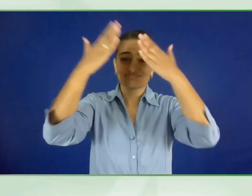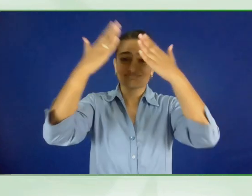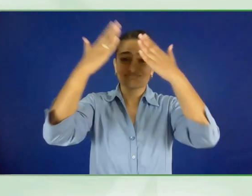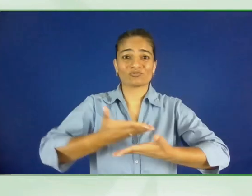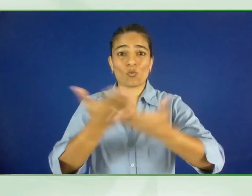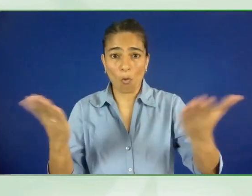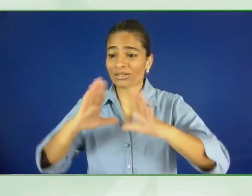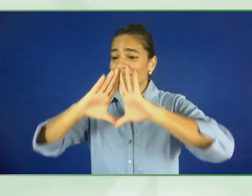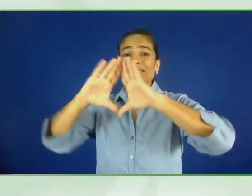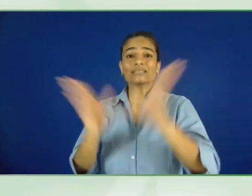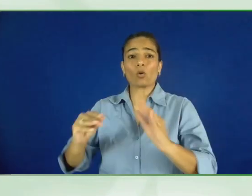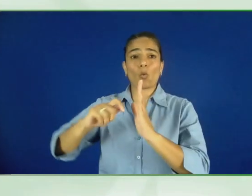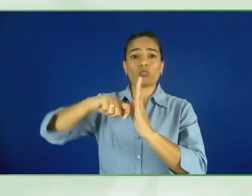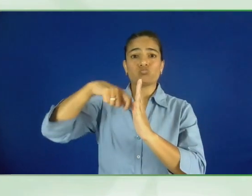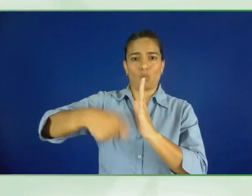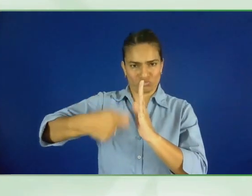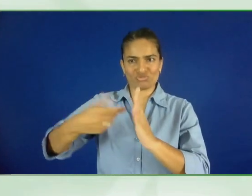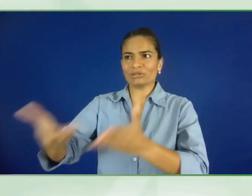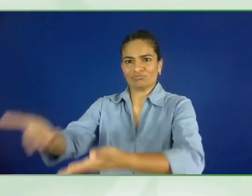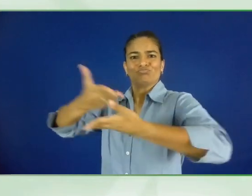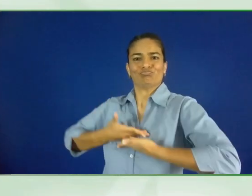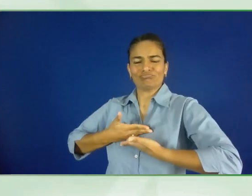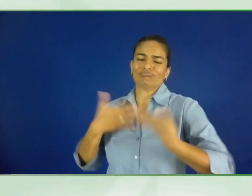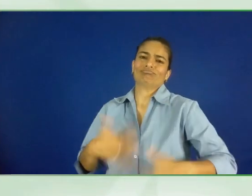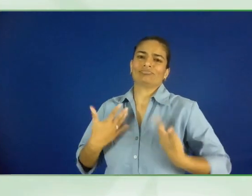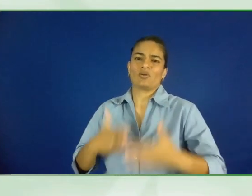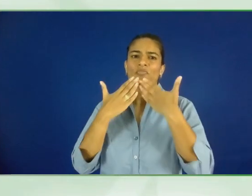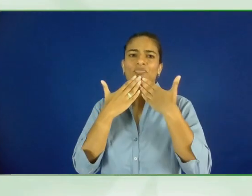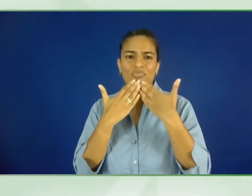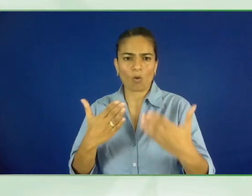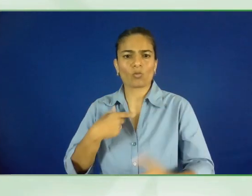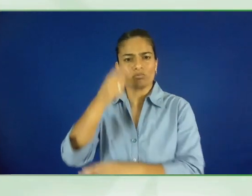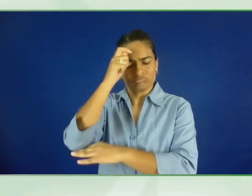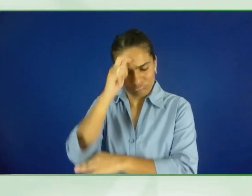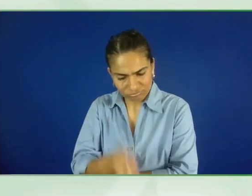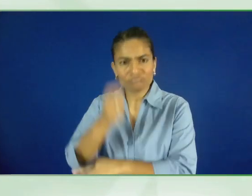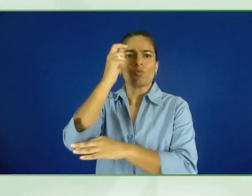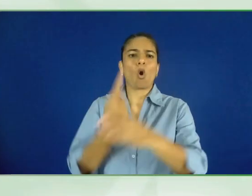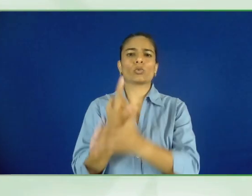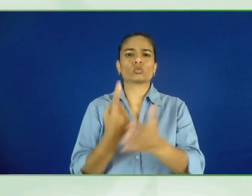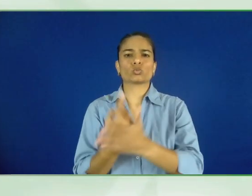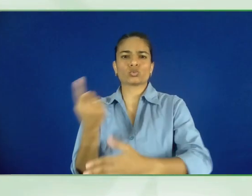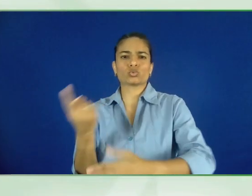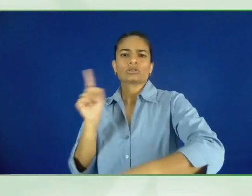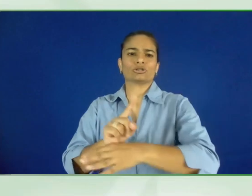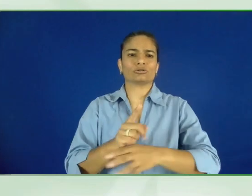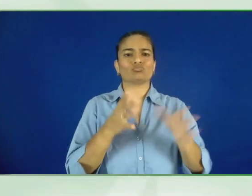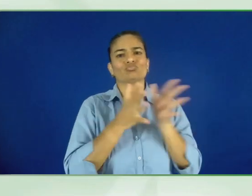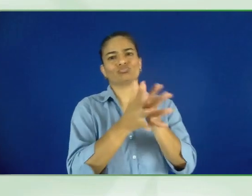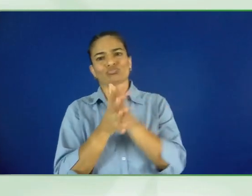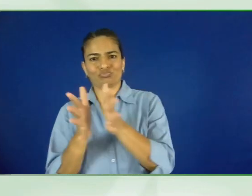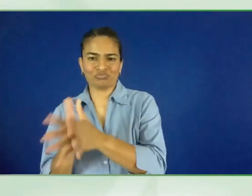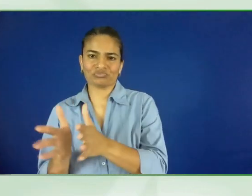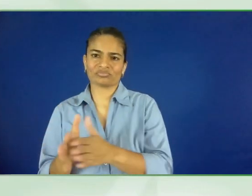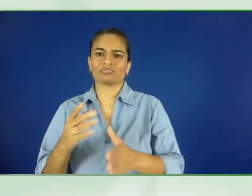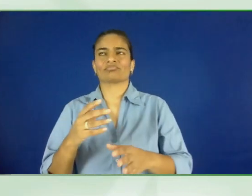deeply honored to have the opportunity to communicate with all of you here at the Voice of the Youth. My name